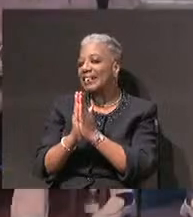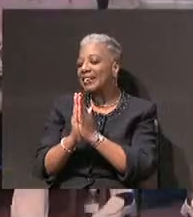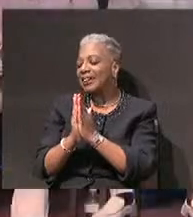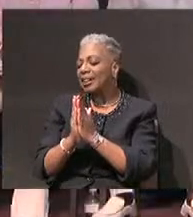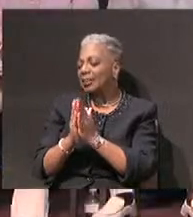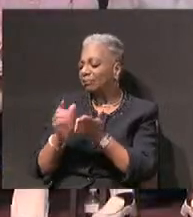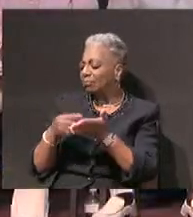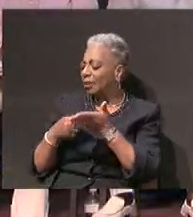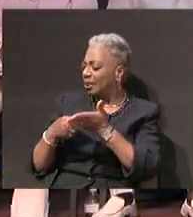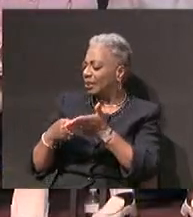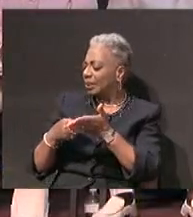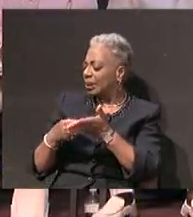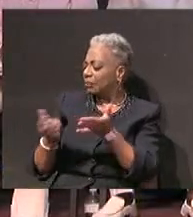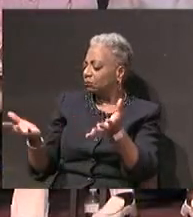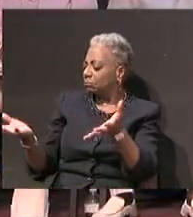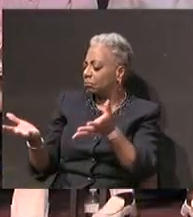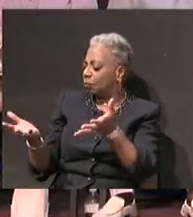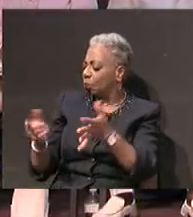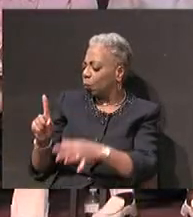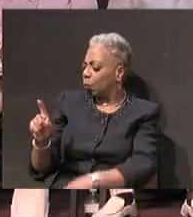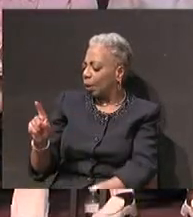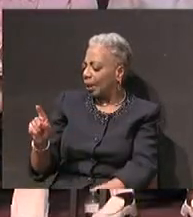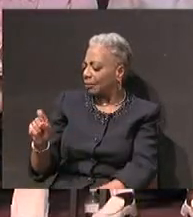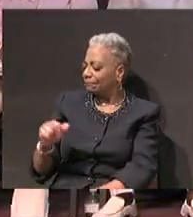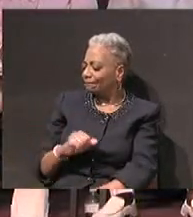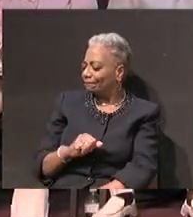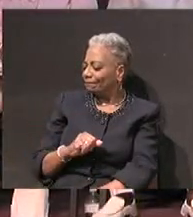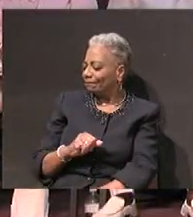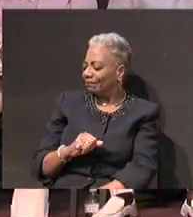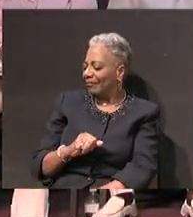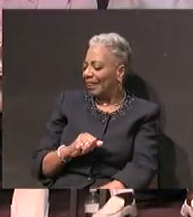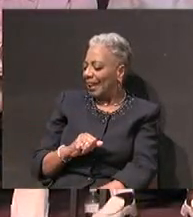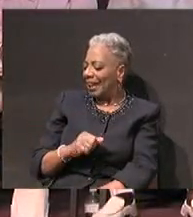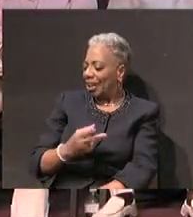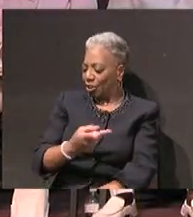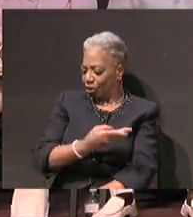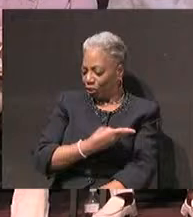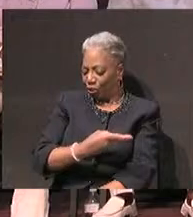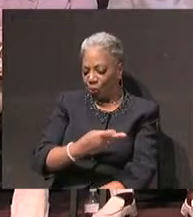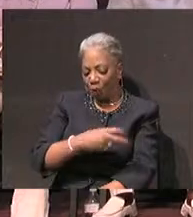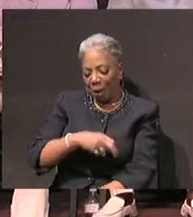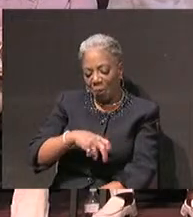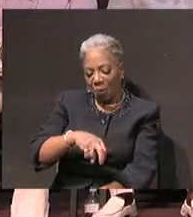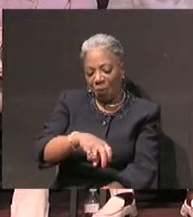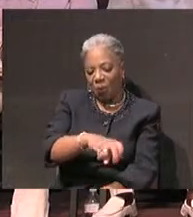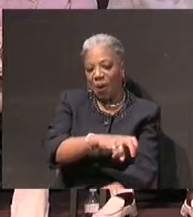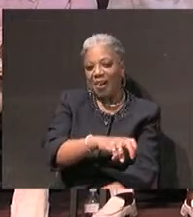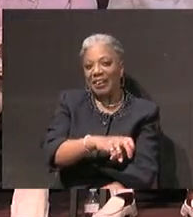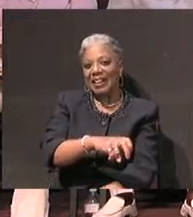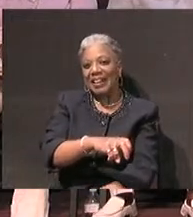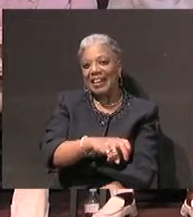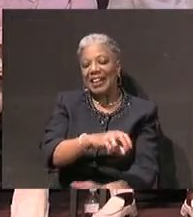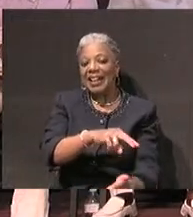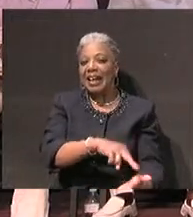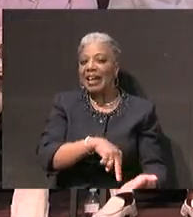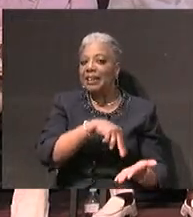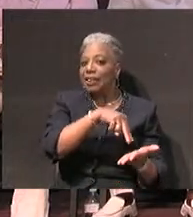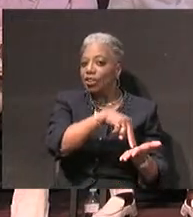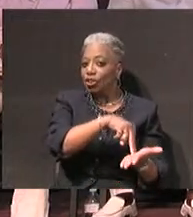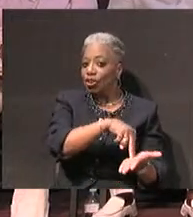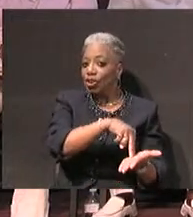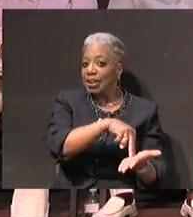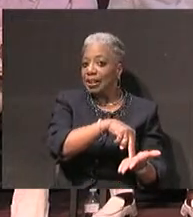discussing together as you walk along?" They stood still, their faces downcast.